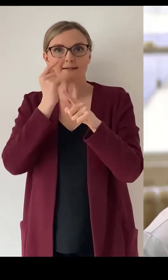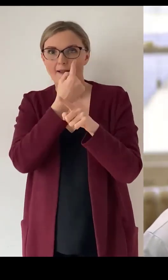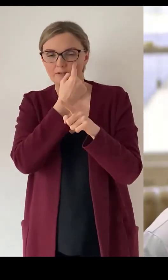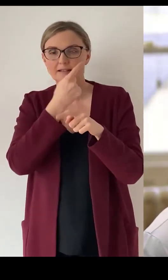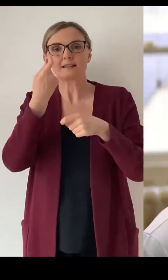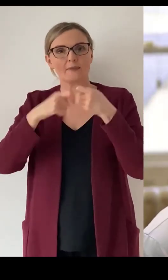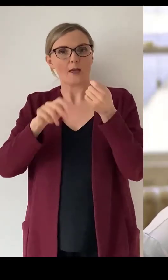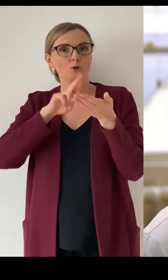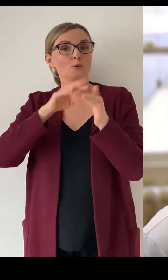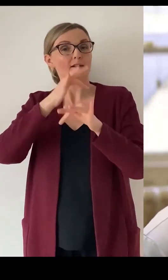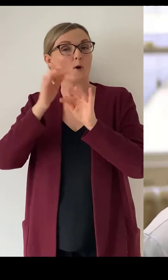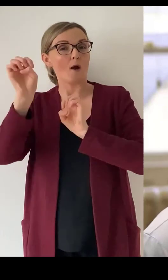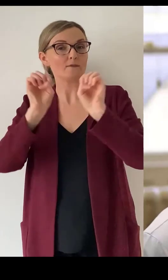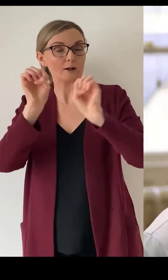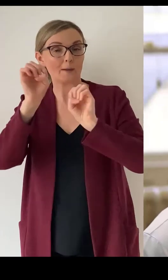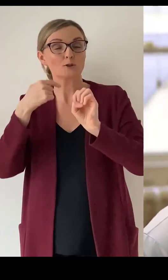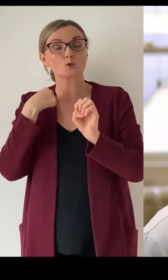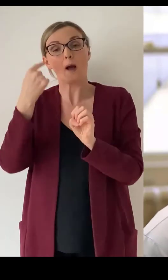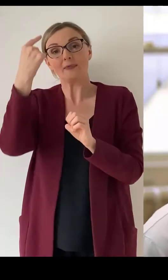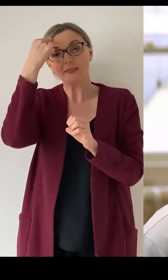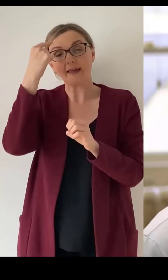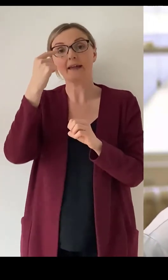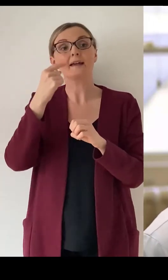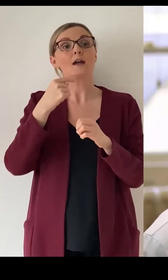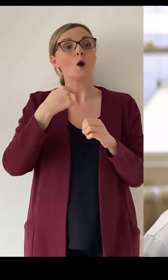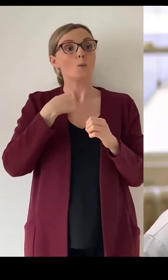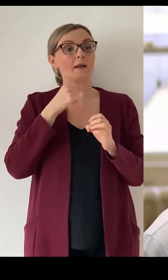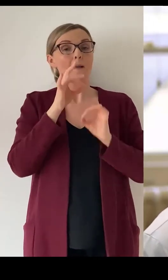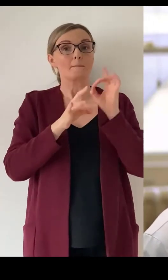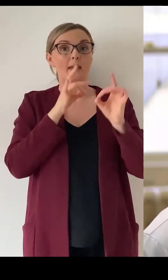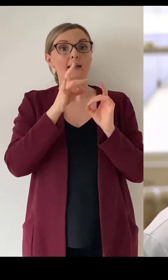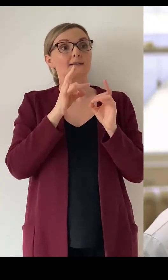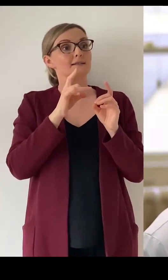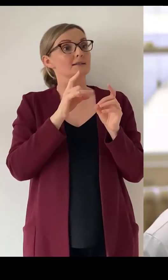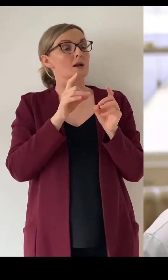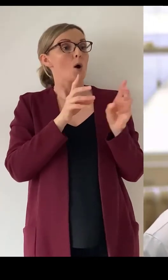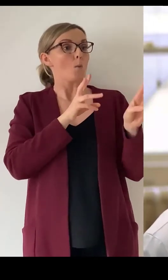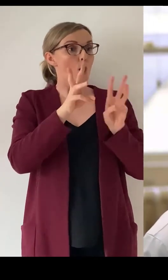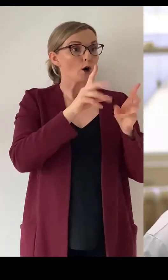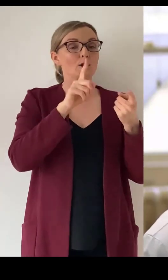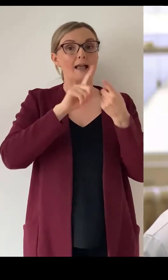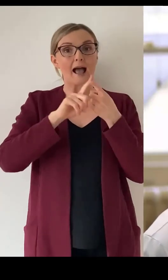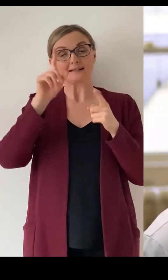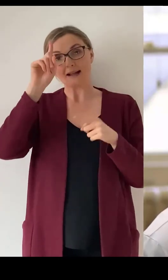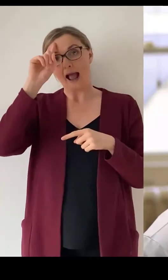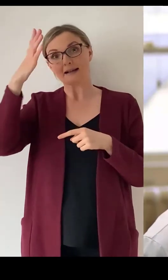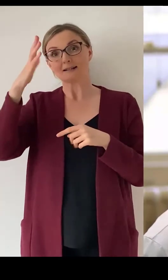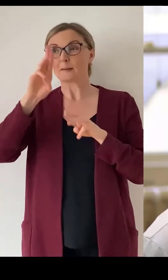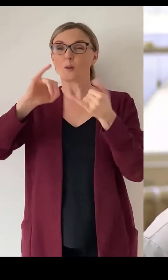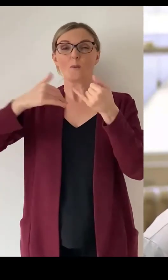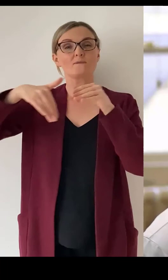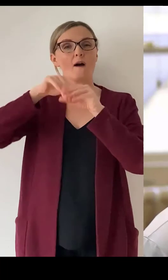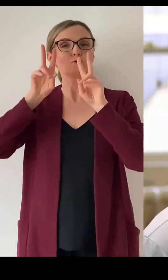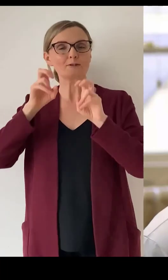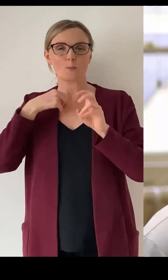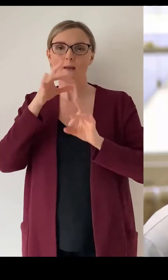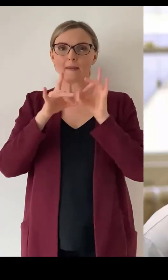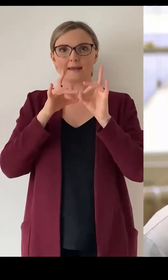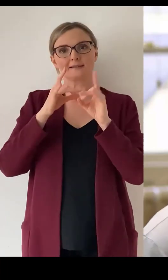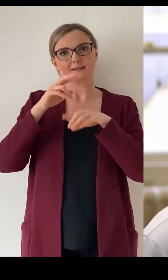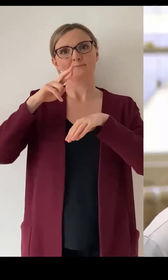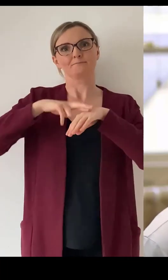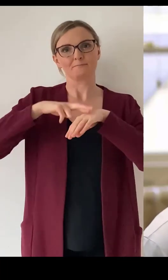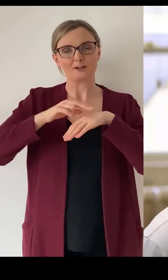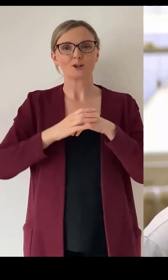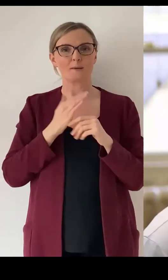from affecting the lives of workers and making the lives of academics better, I think we've made a contribution. And you should be very